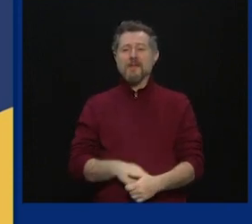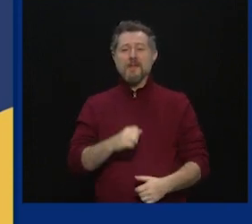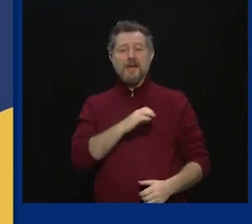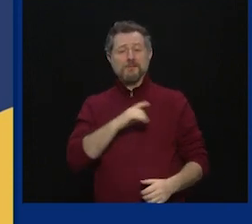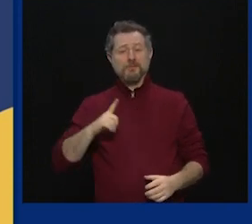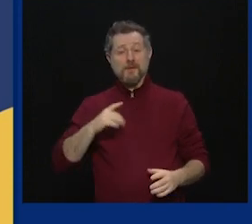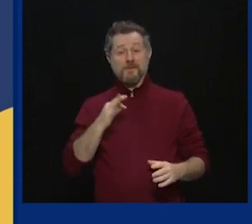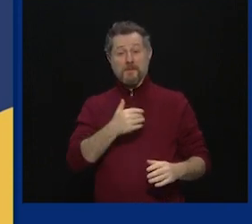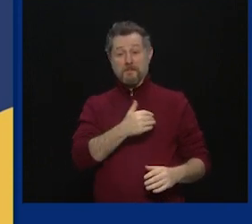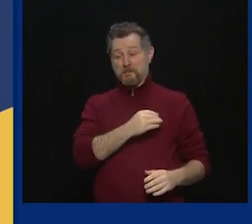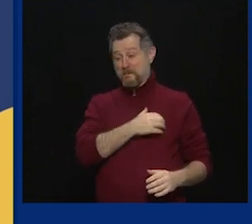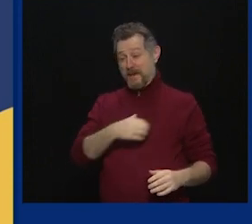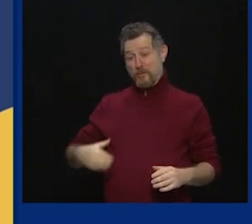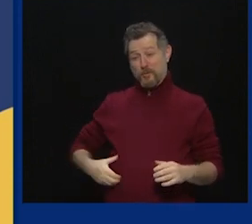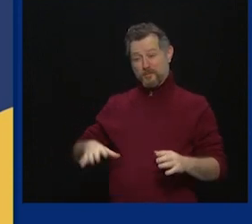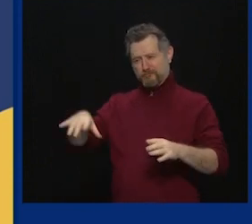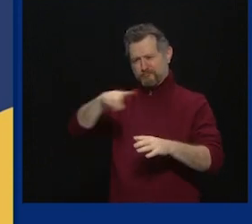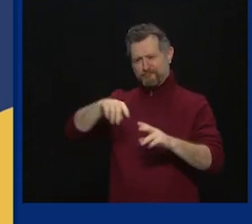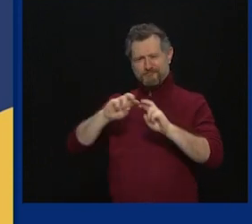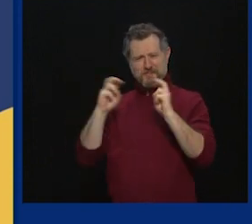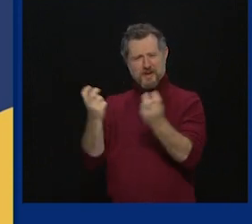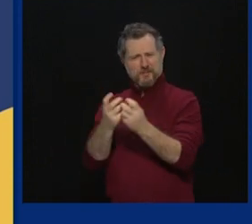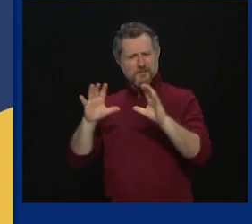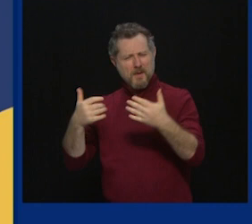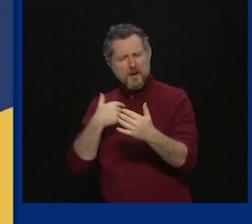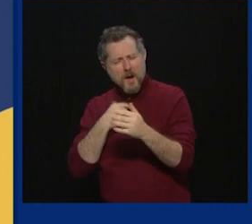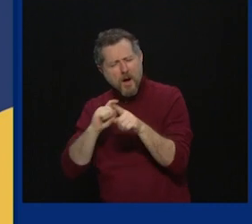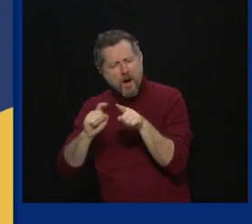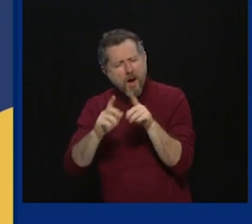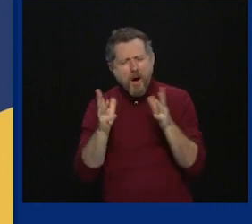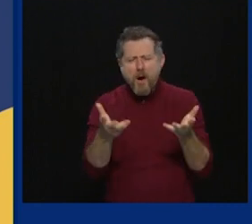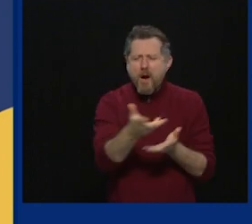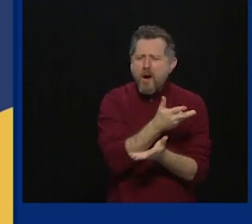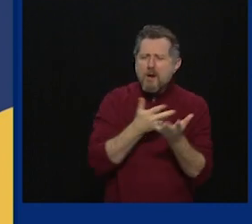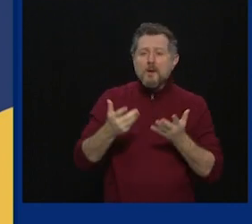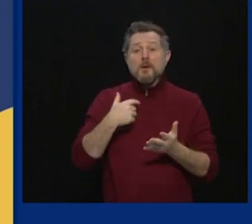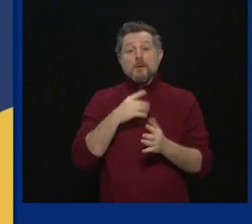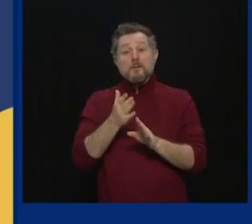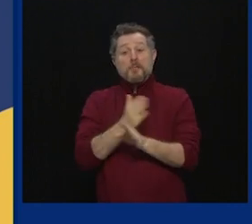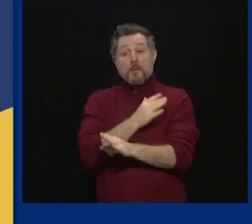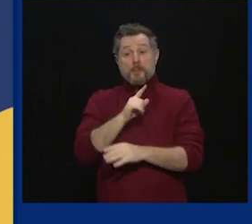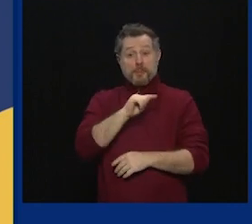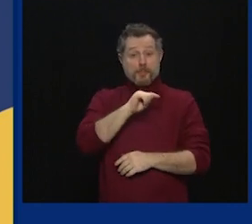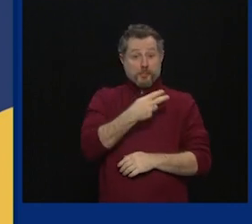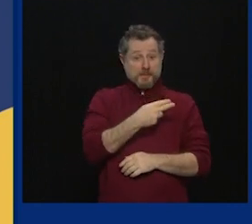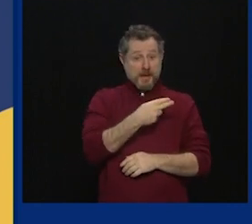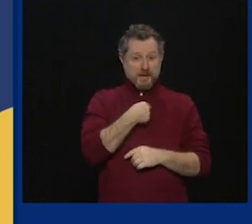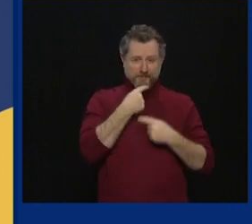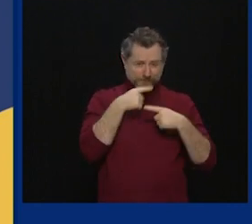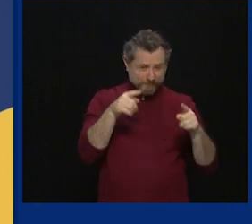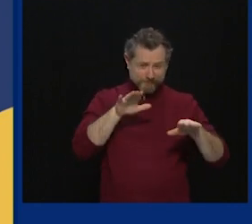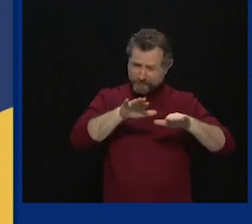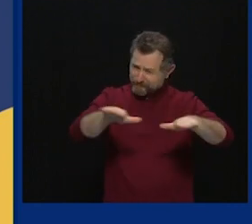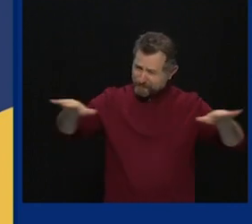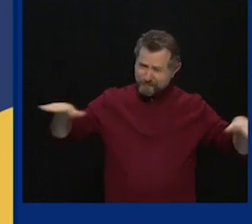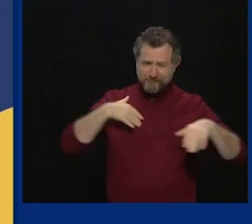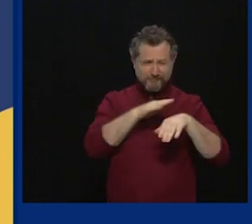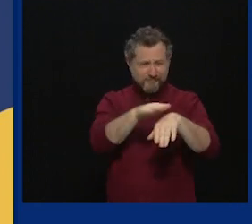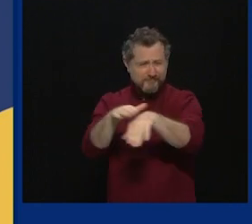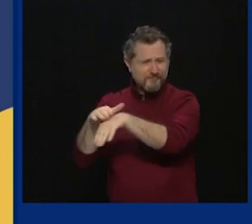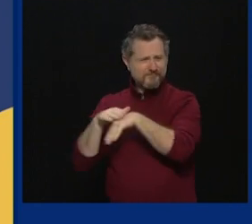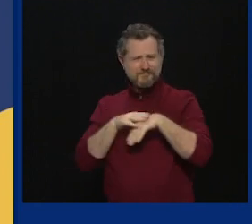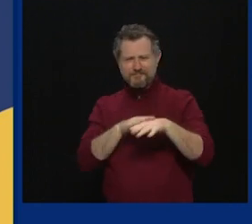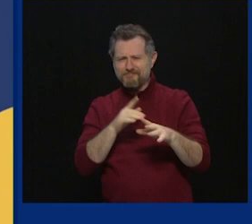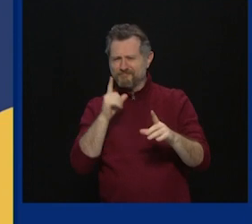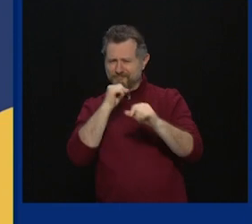many, many calls were put out on Thursday to give the heads up of what we were thinking of doing at the time in light of